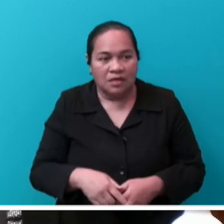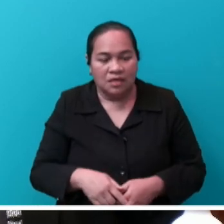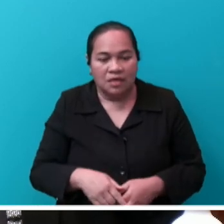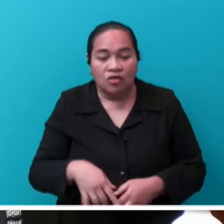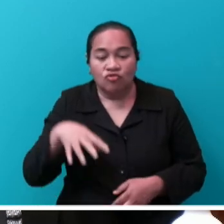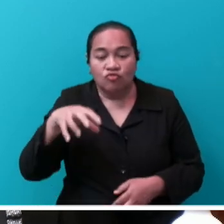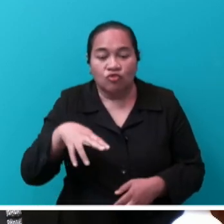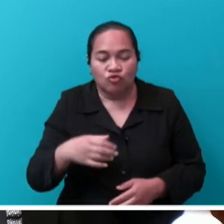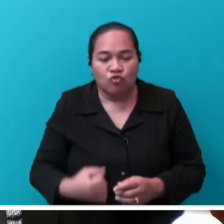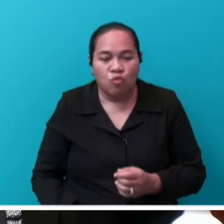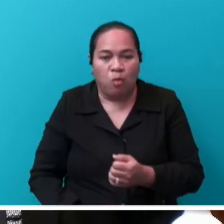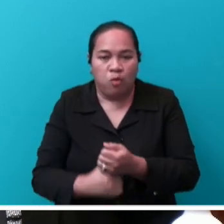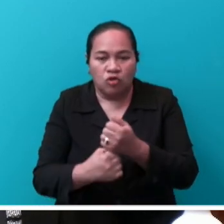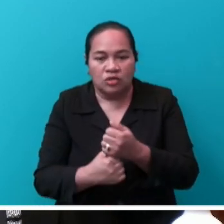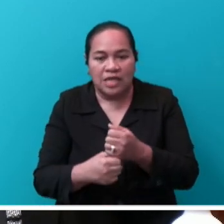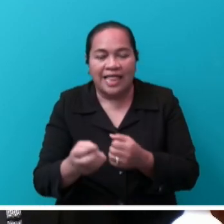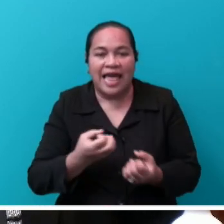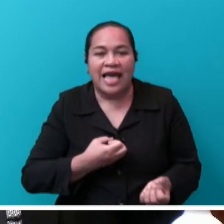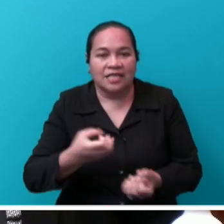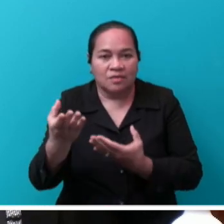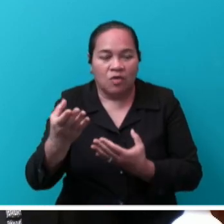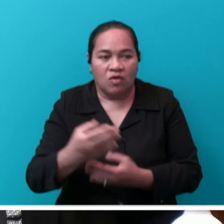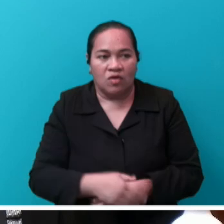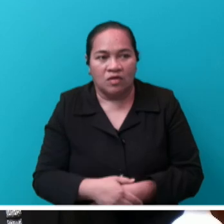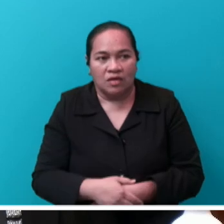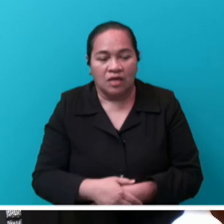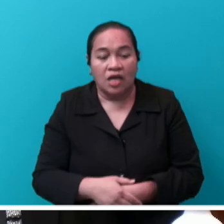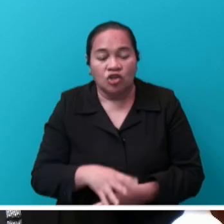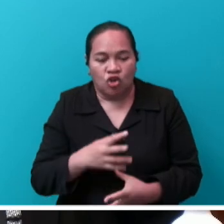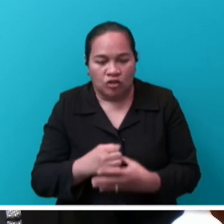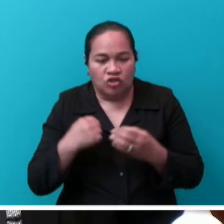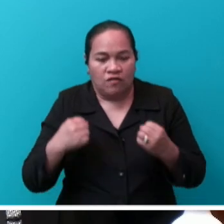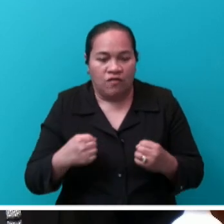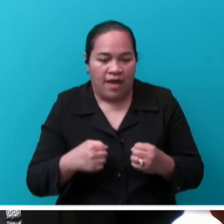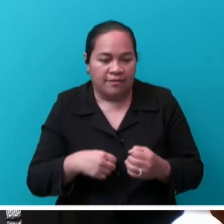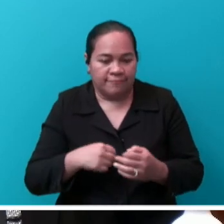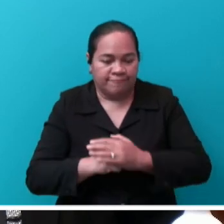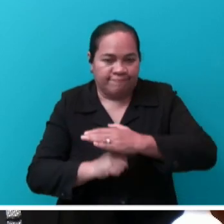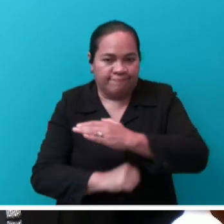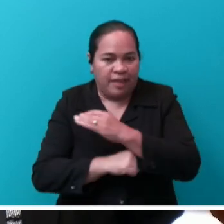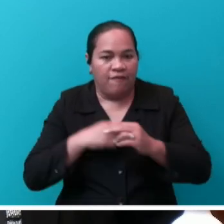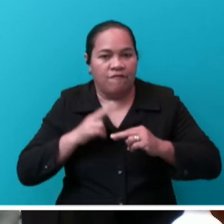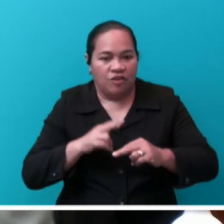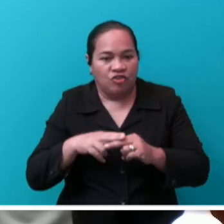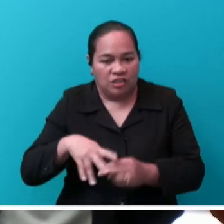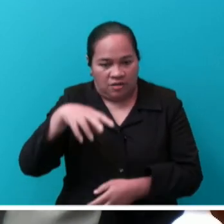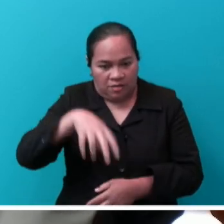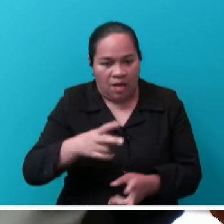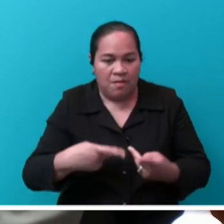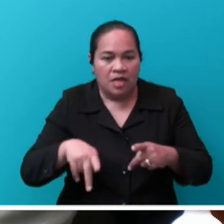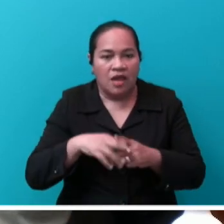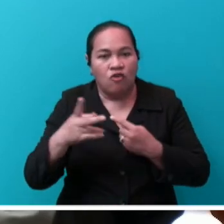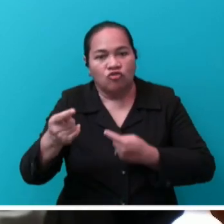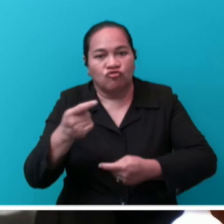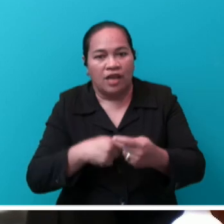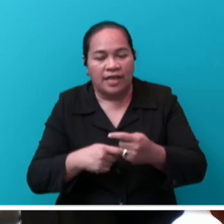to boost exports and investment, and solidify Fiji's position as the hub for trade and transportation in